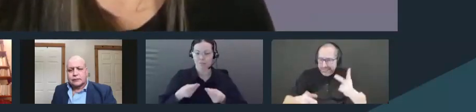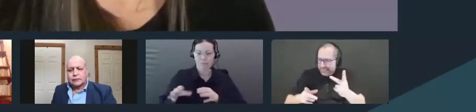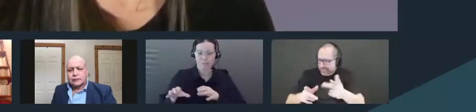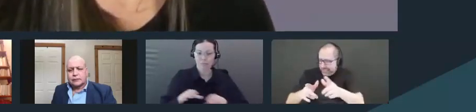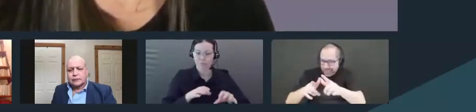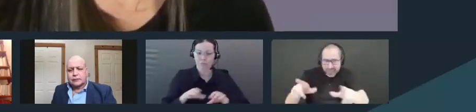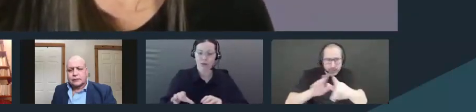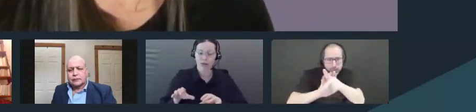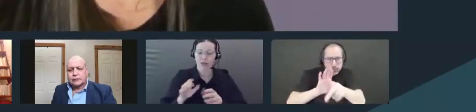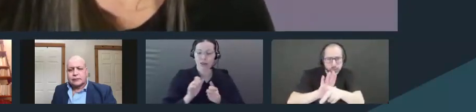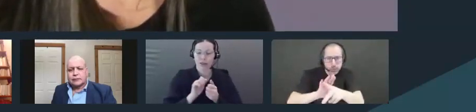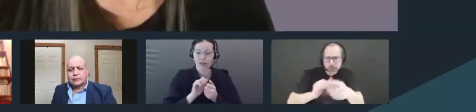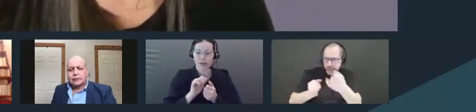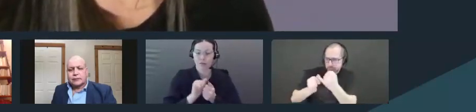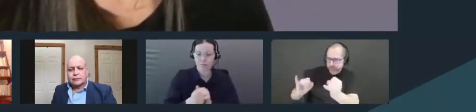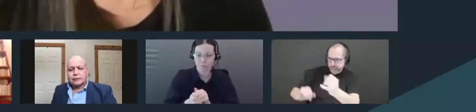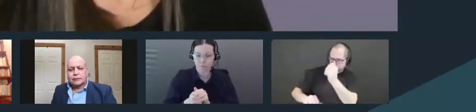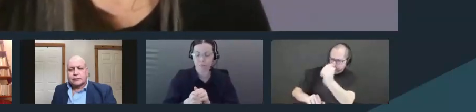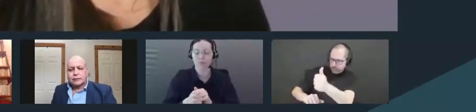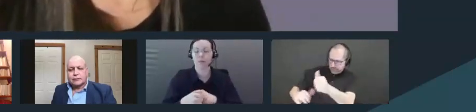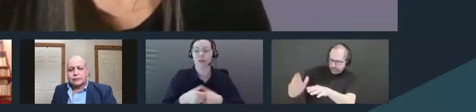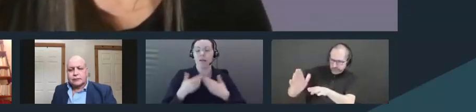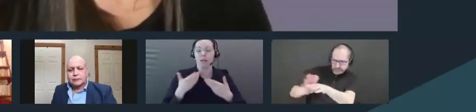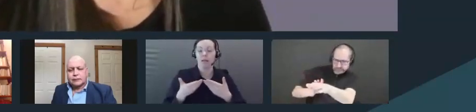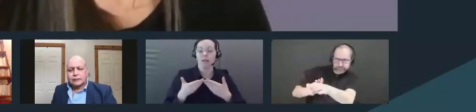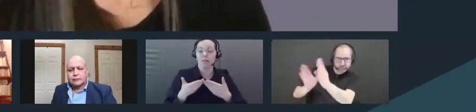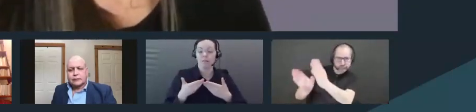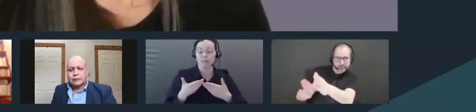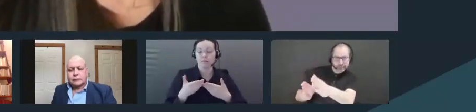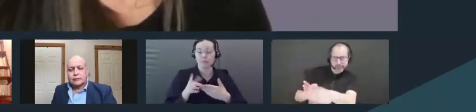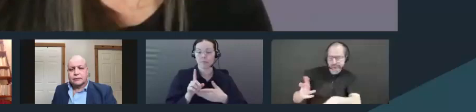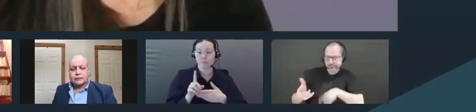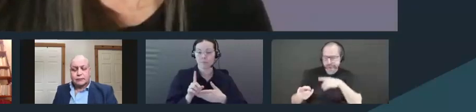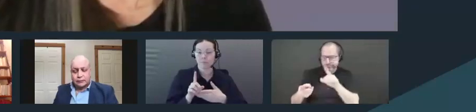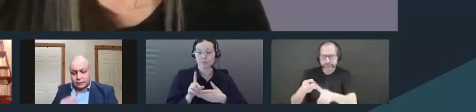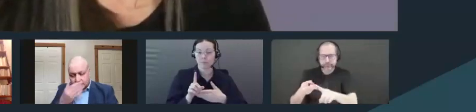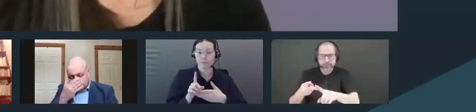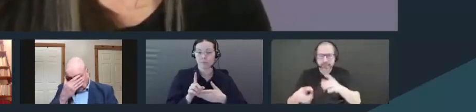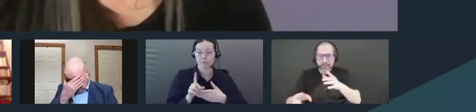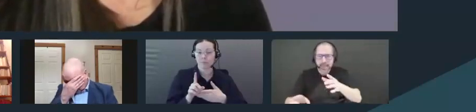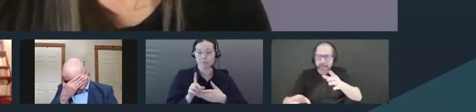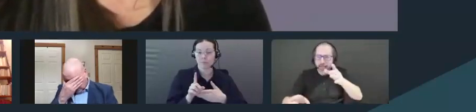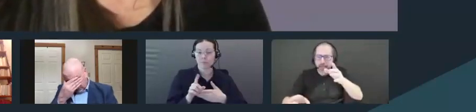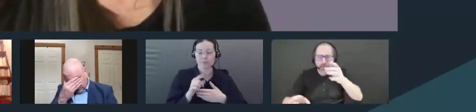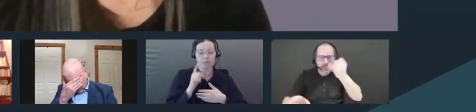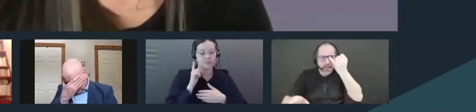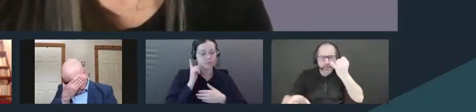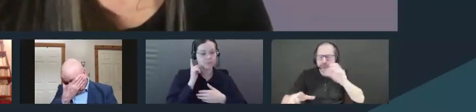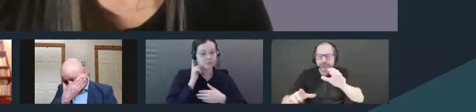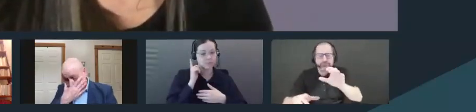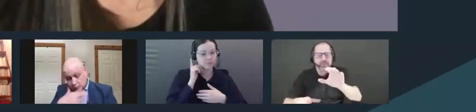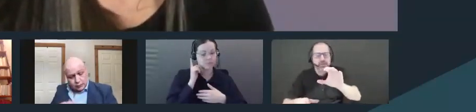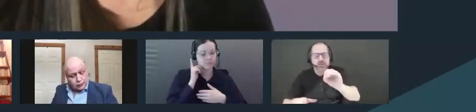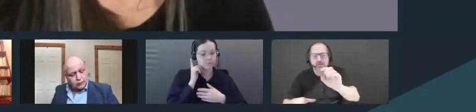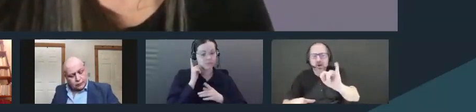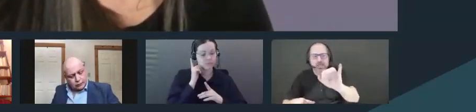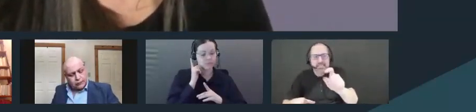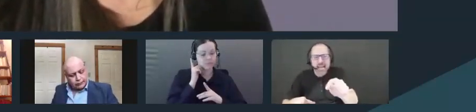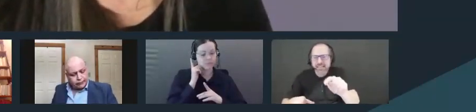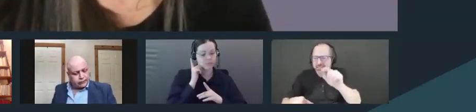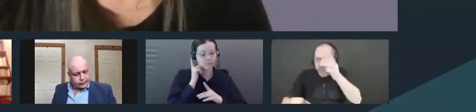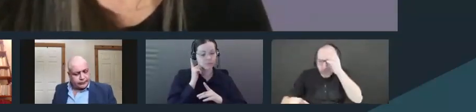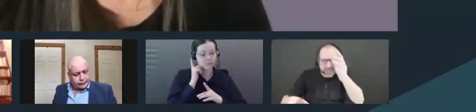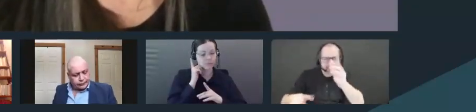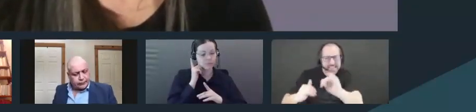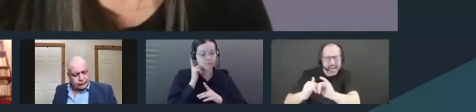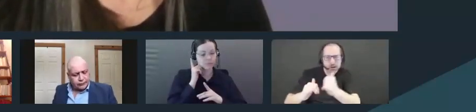and planning? How does context limit or shape Inuit agency? And how